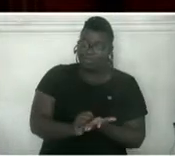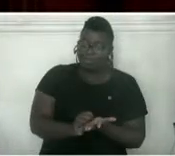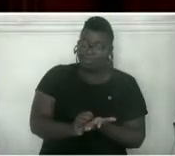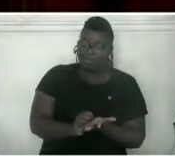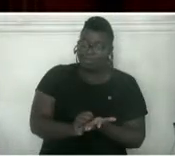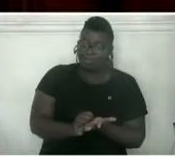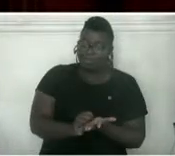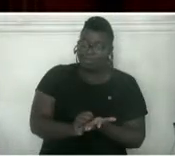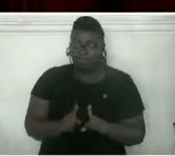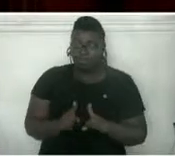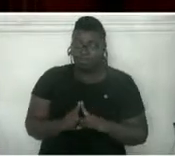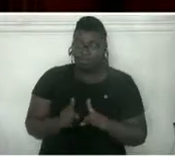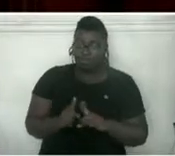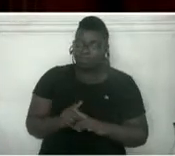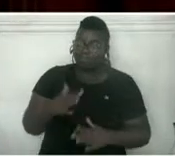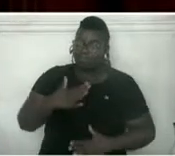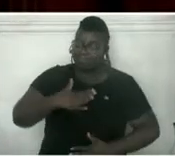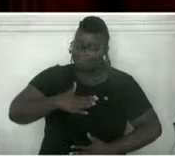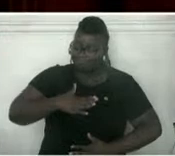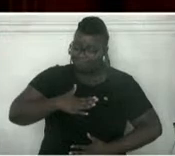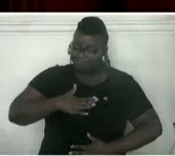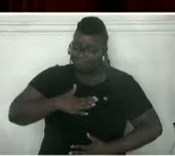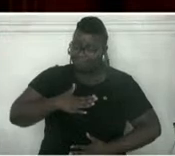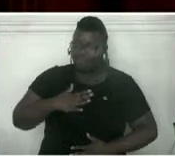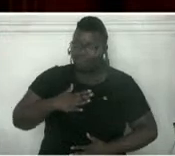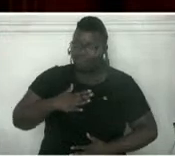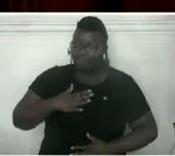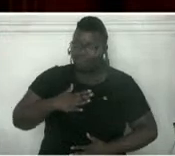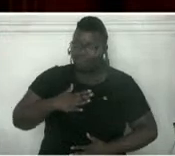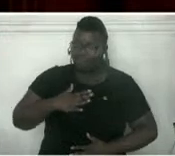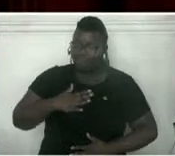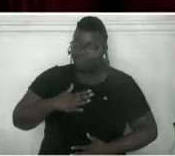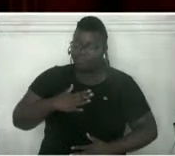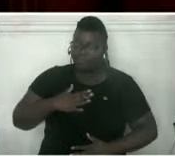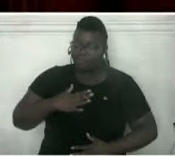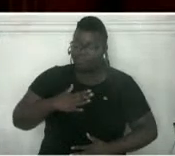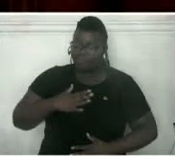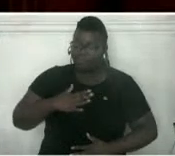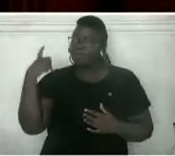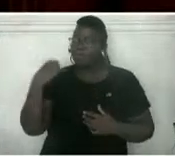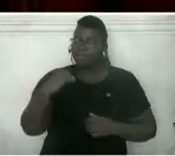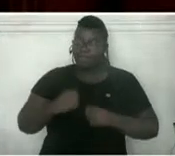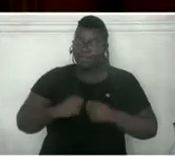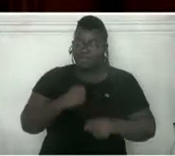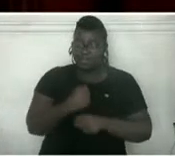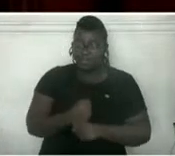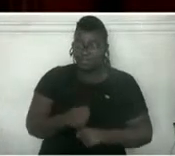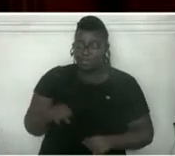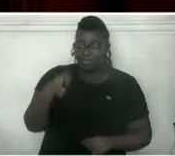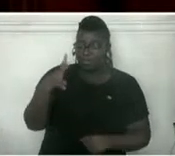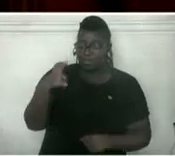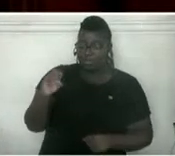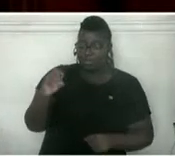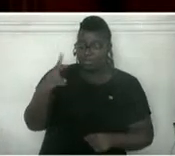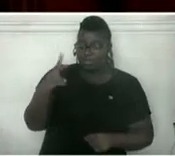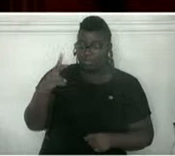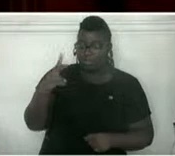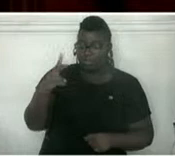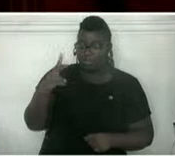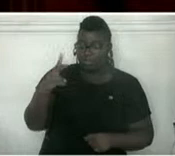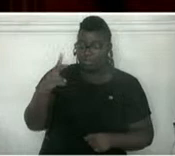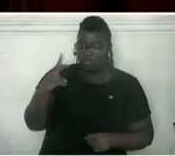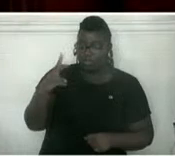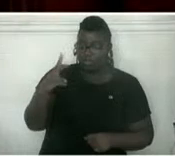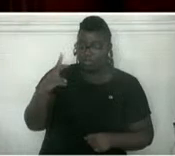also are grateful that just from the previous year to 2020, we managed